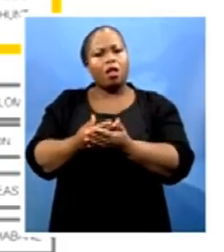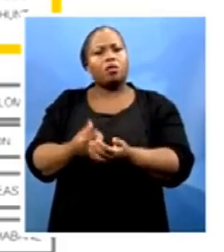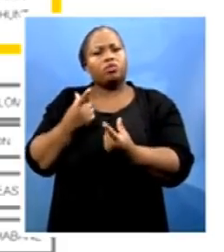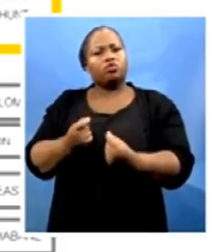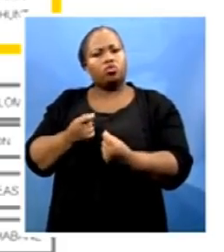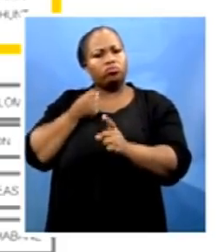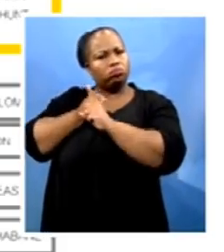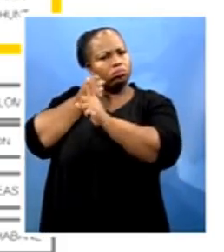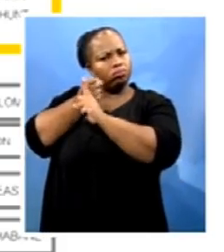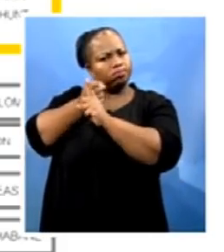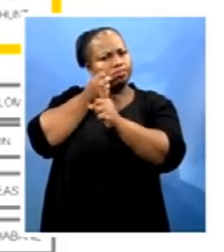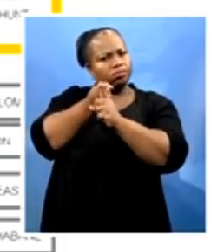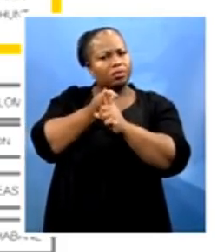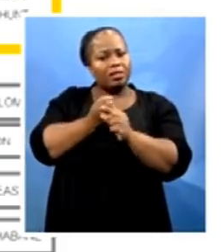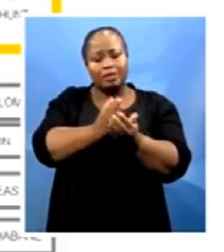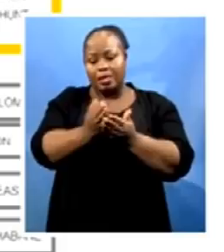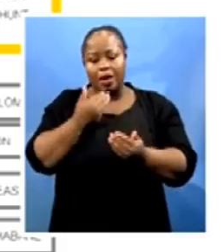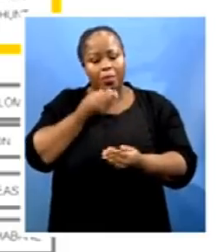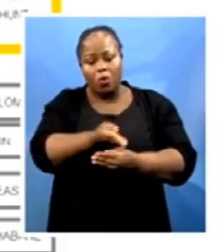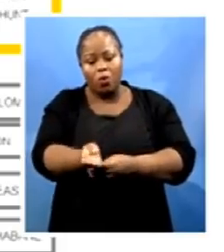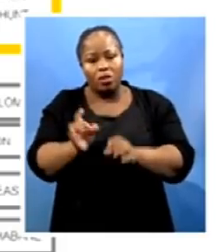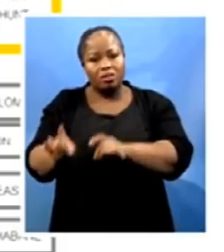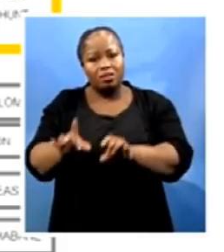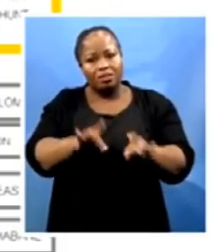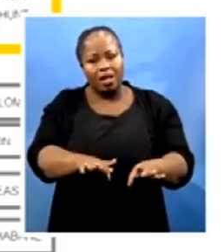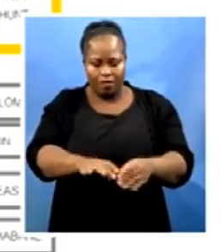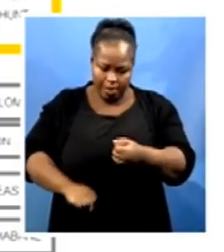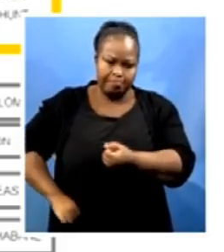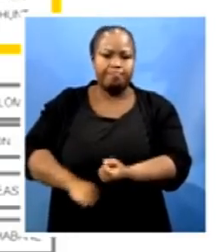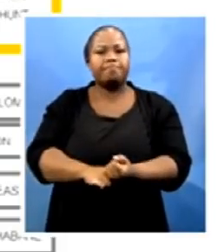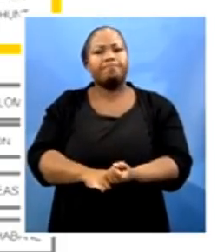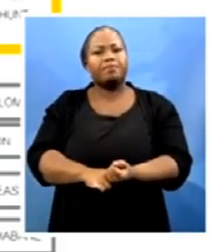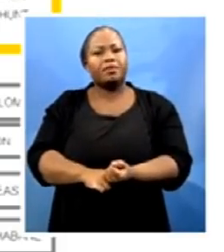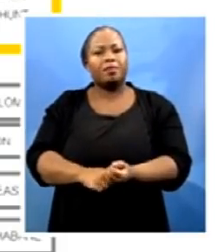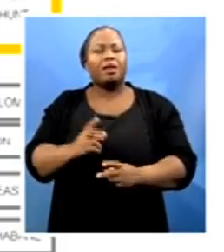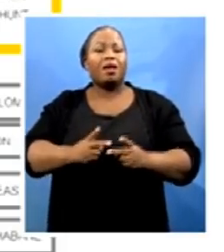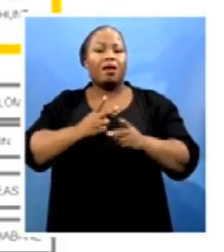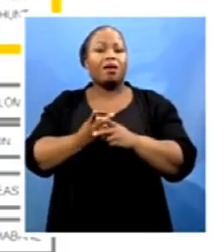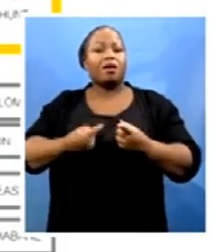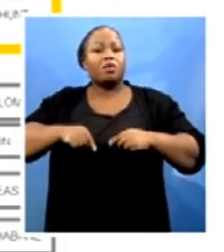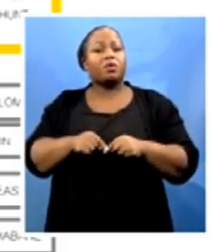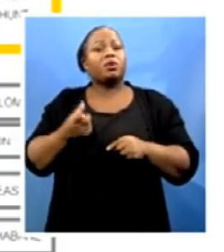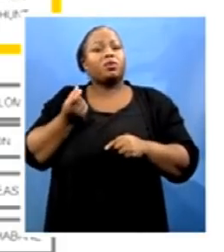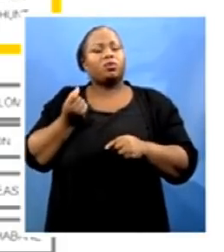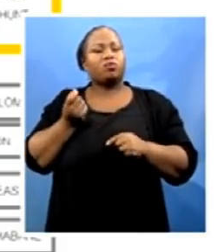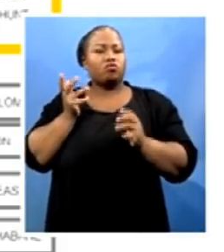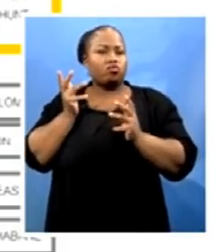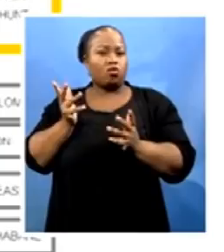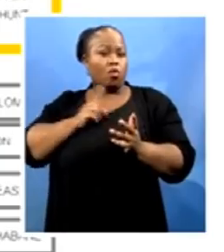affected. In doing so, we hope to create truly a sense of unity in